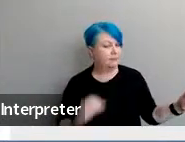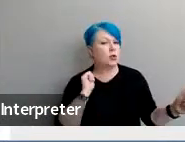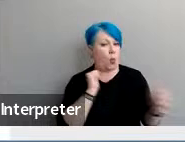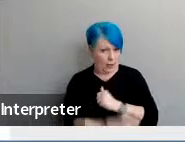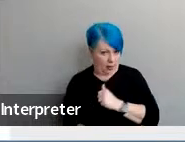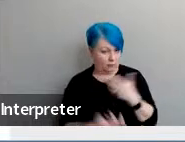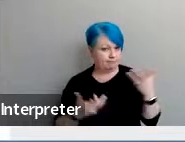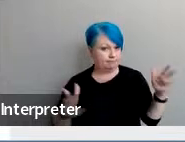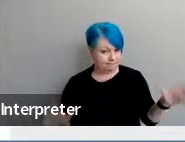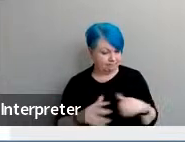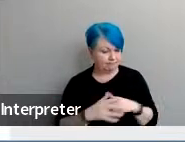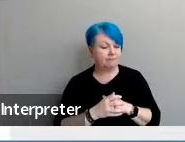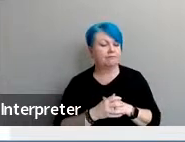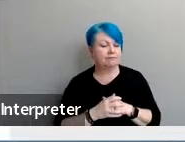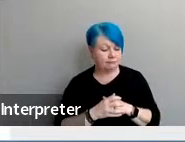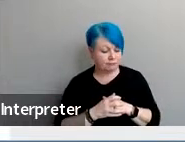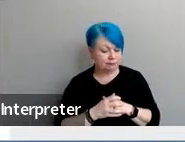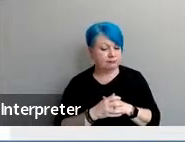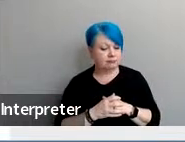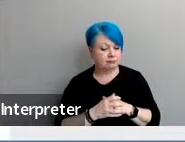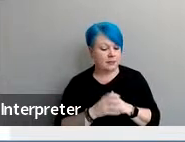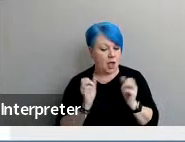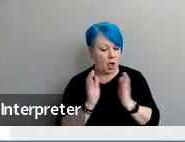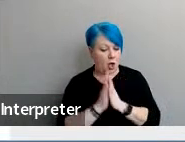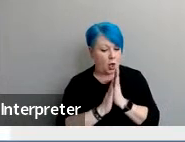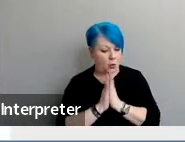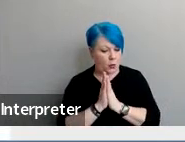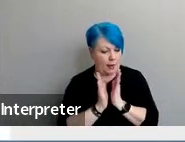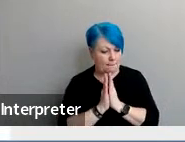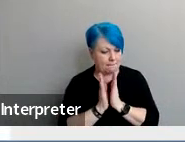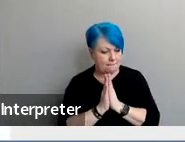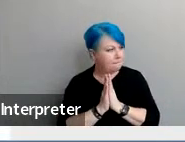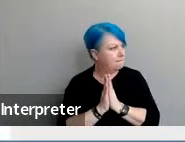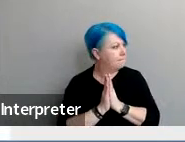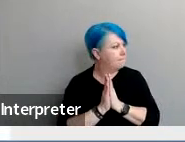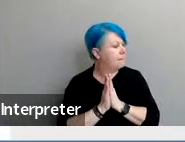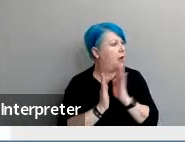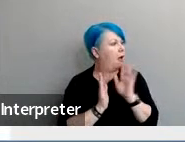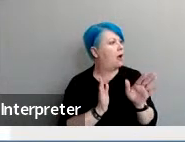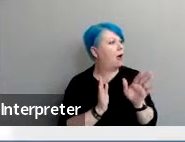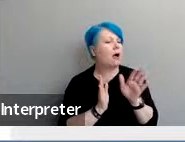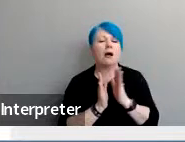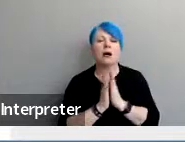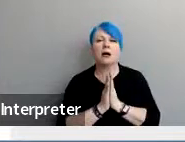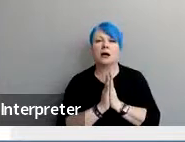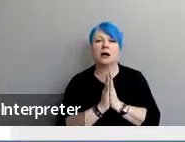opposed? Motion carries. All right. Action.